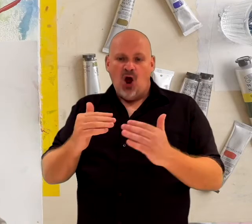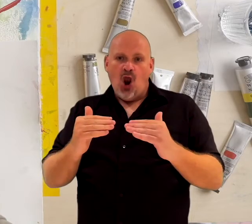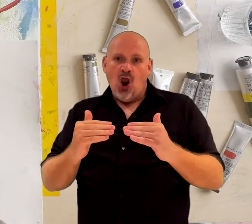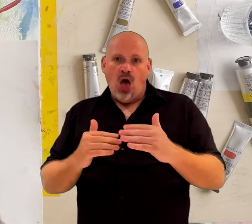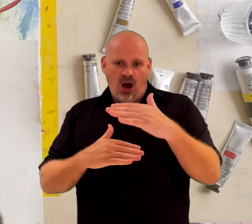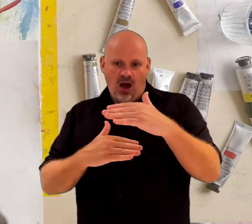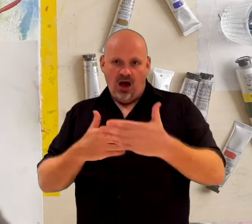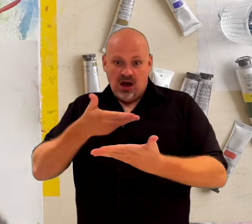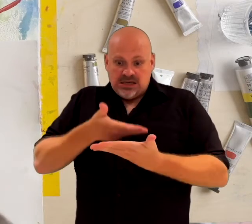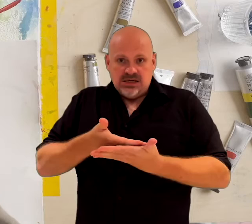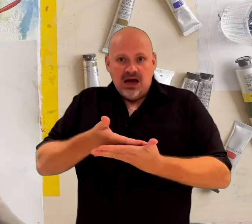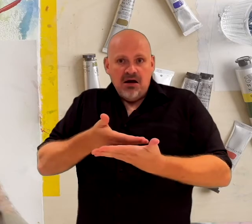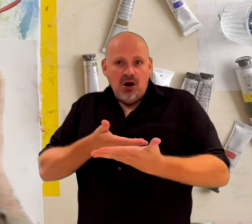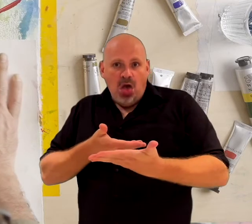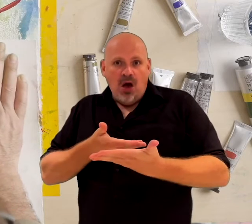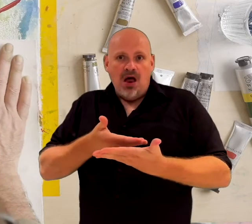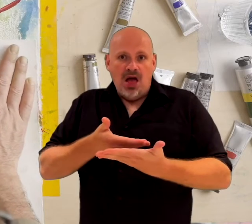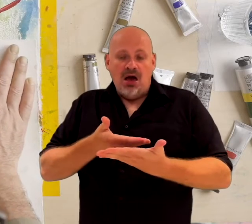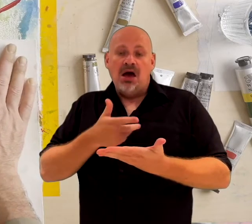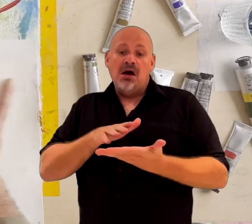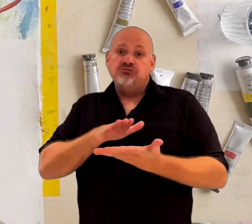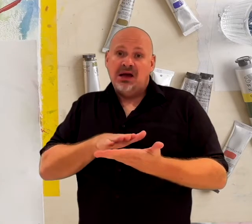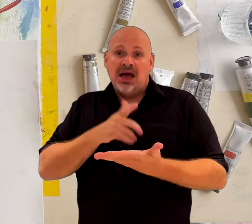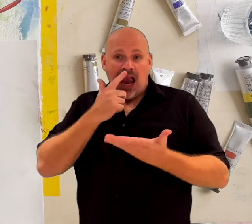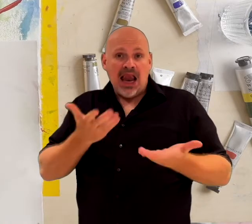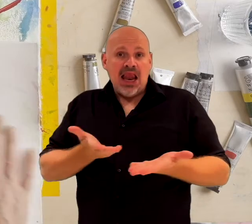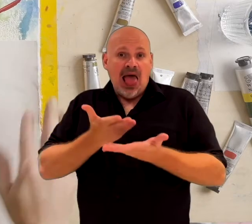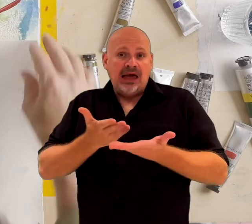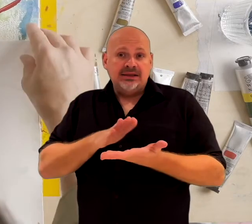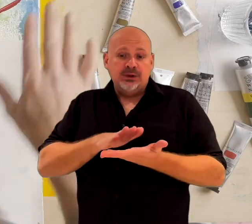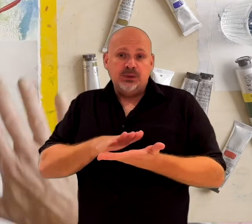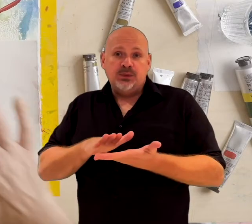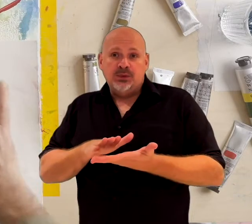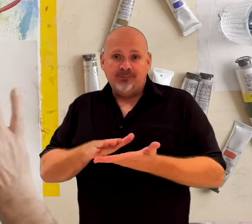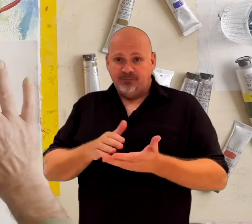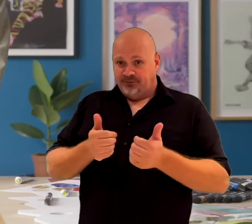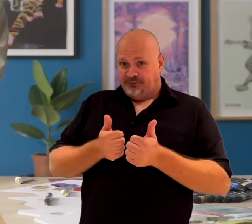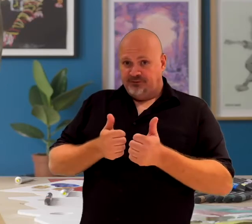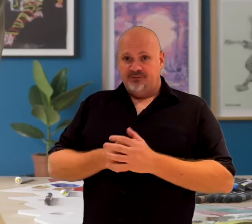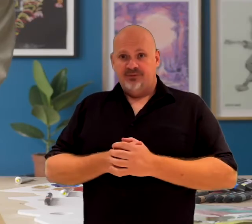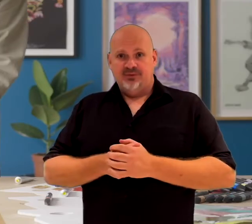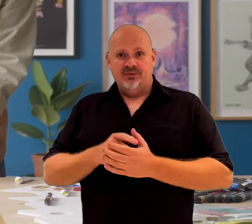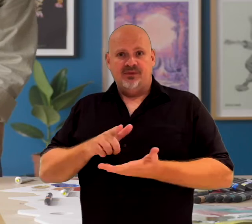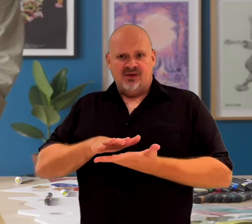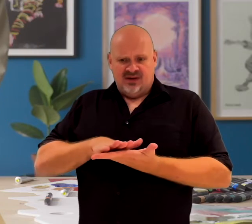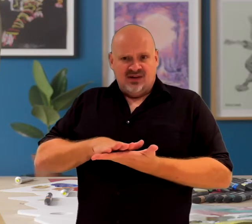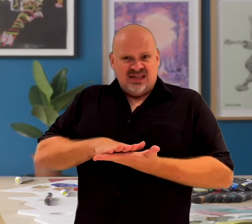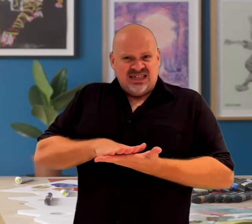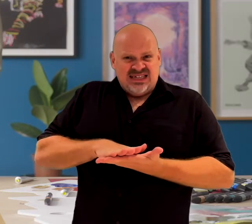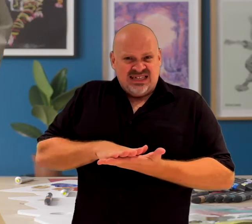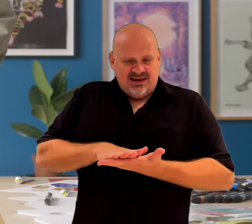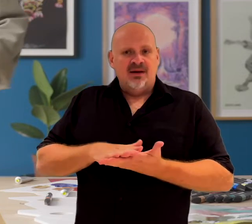different way. When you press, you could press lightly, okay? So if you press really deeply